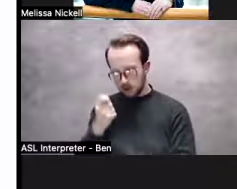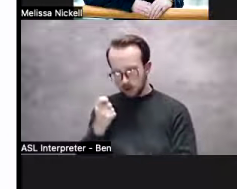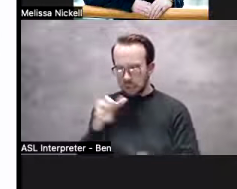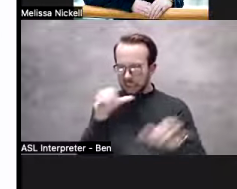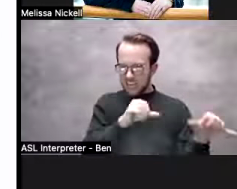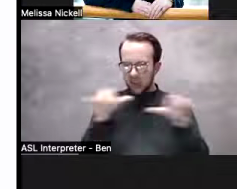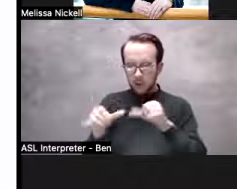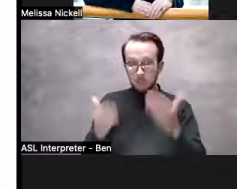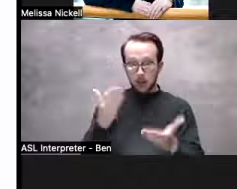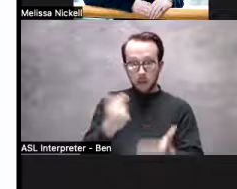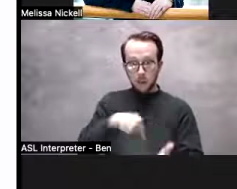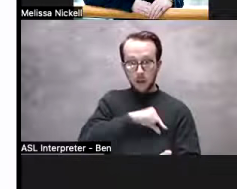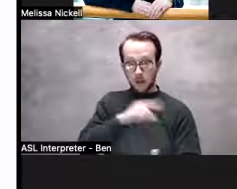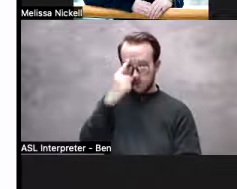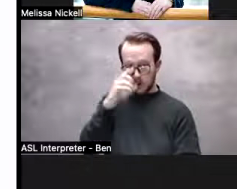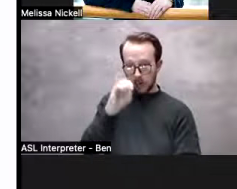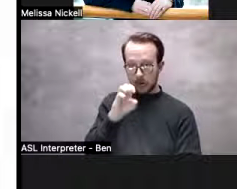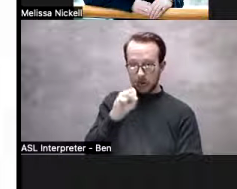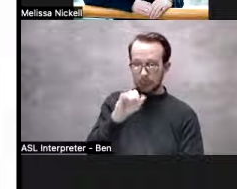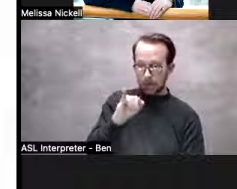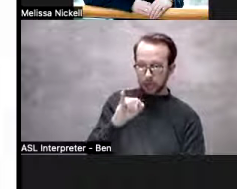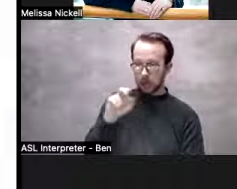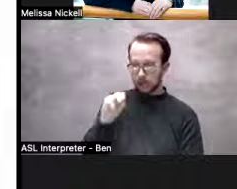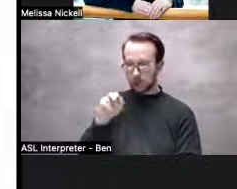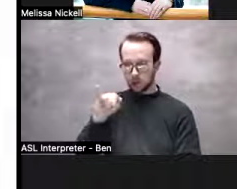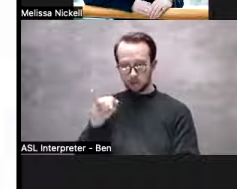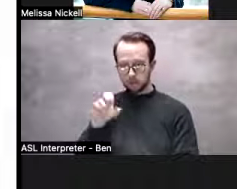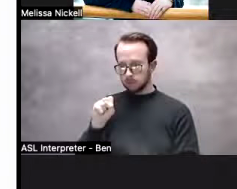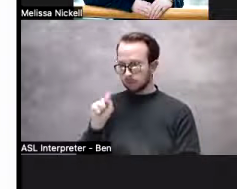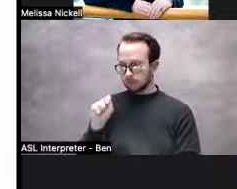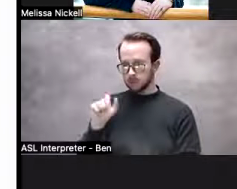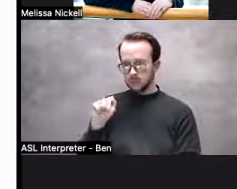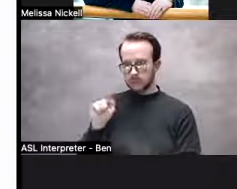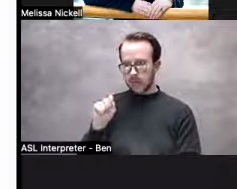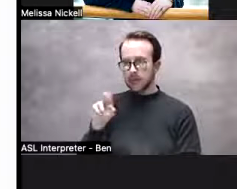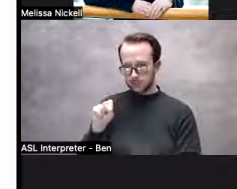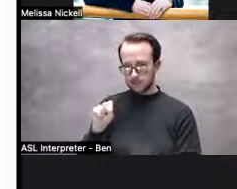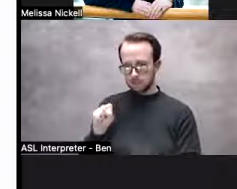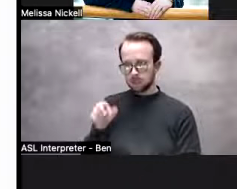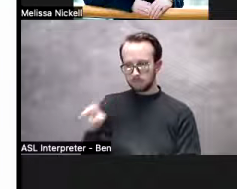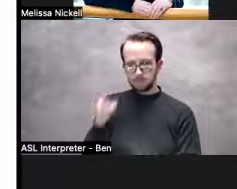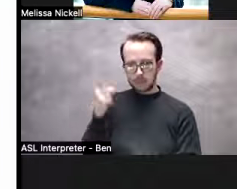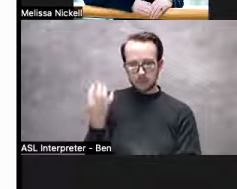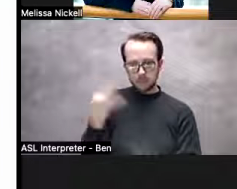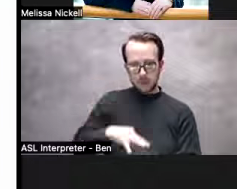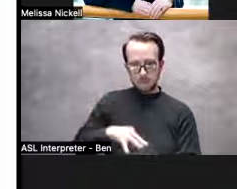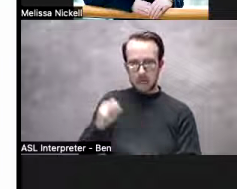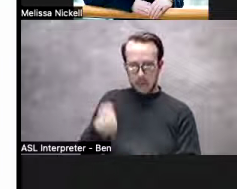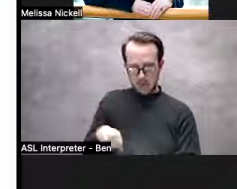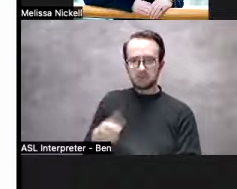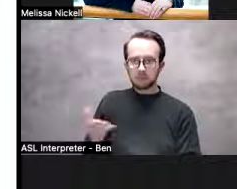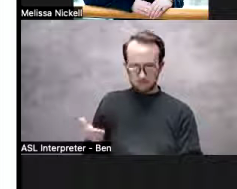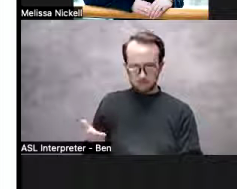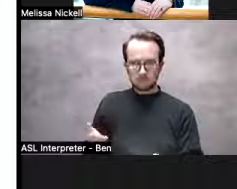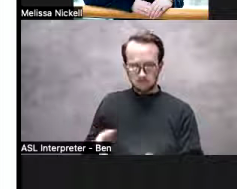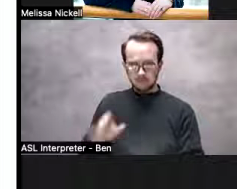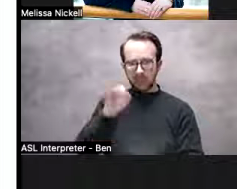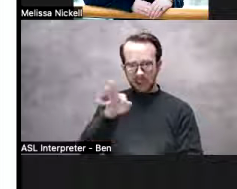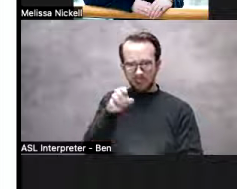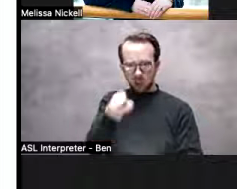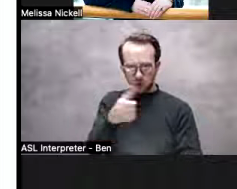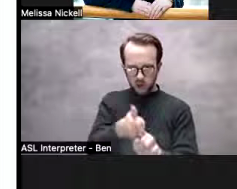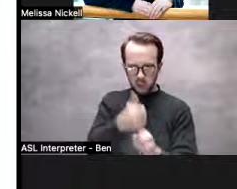for ESI or new investigator status. And this is something that can be really beneficial if you are an